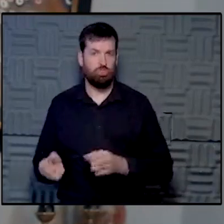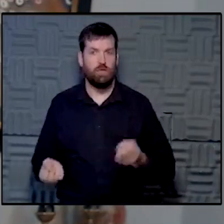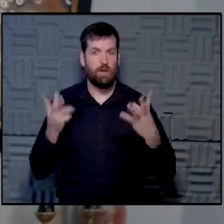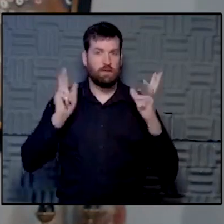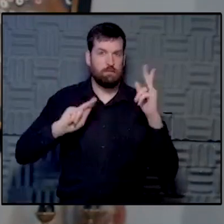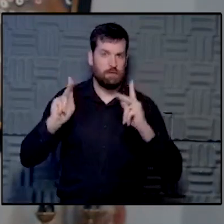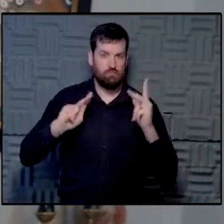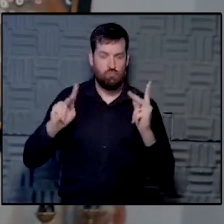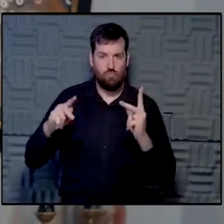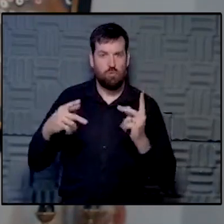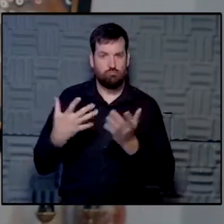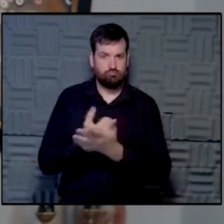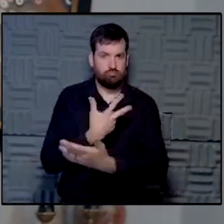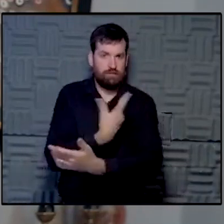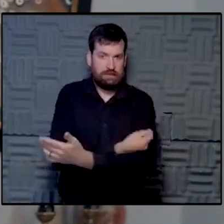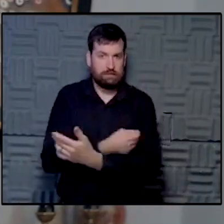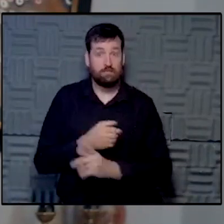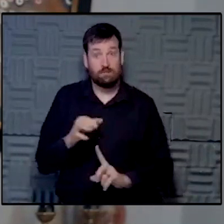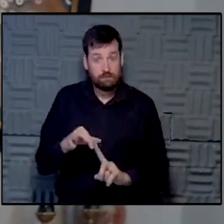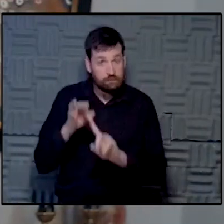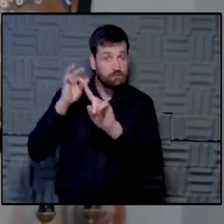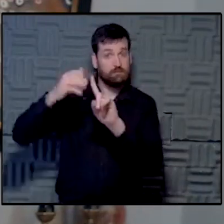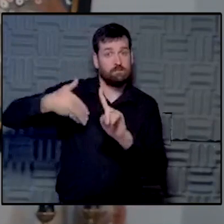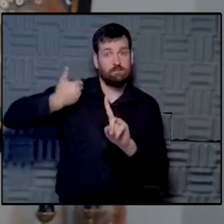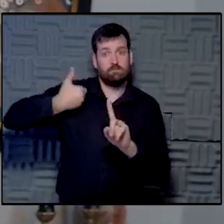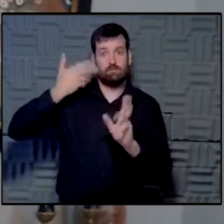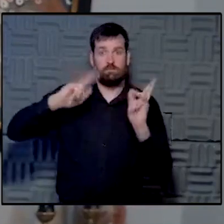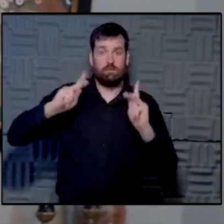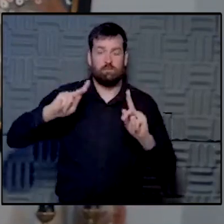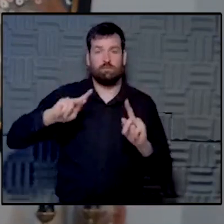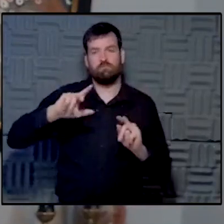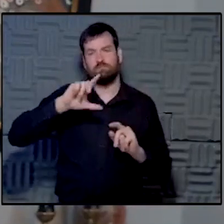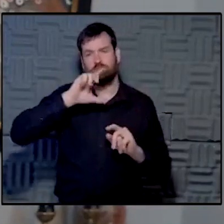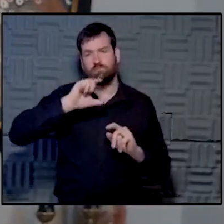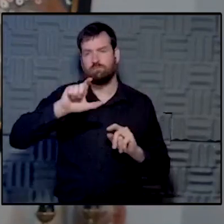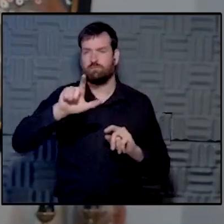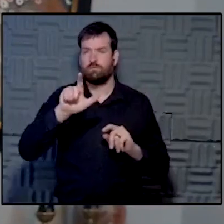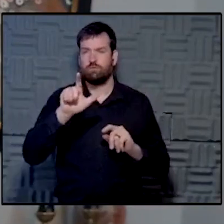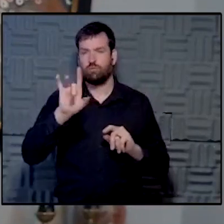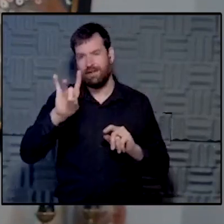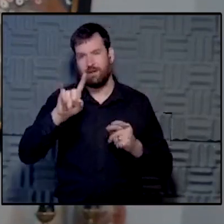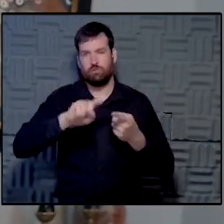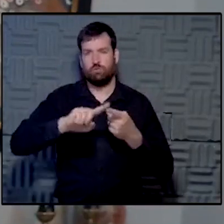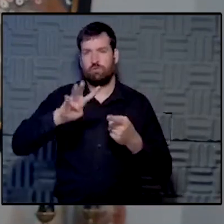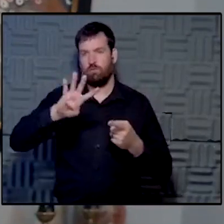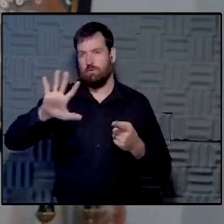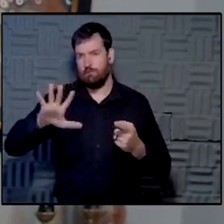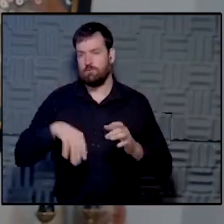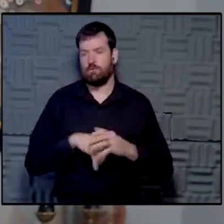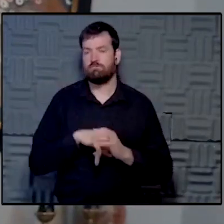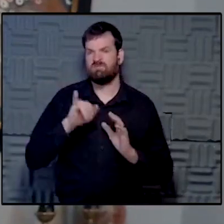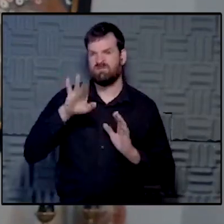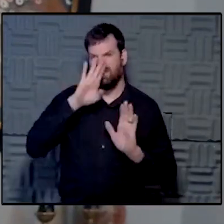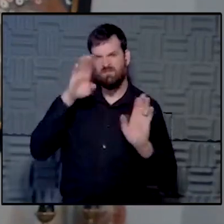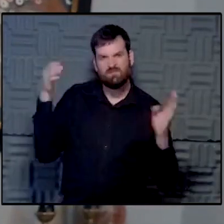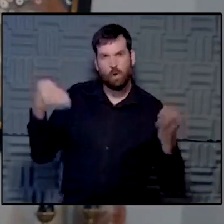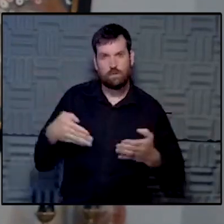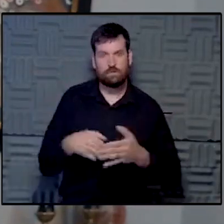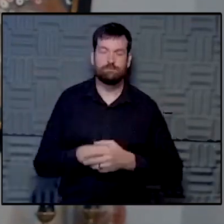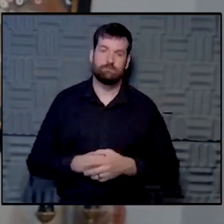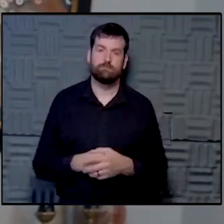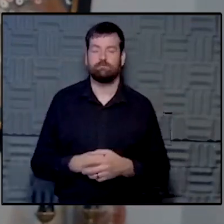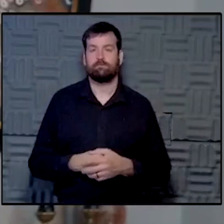are getting the vaccine, particularly younger people, 20 to 45, we'll say. So that's a group we're really focusing on now